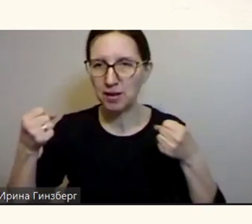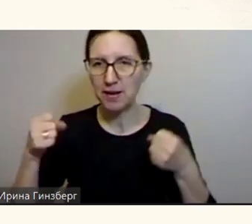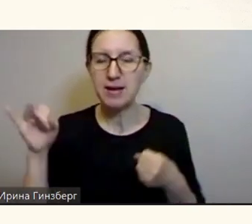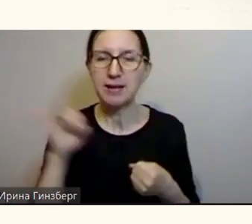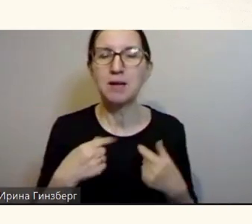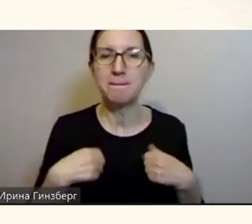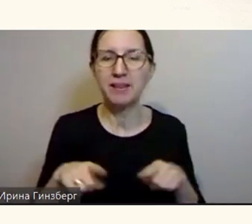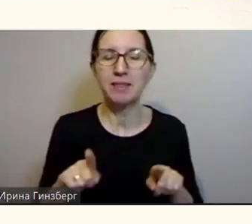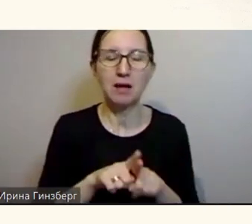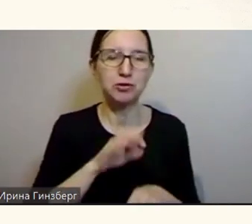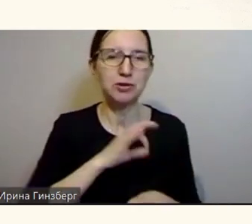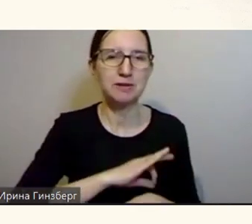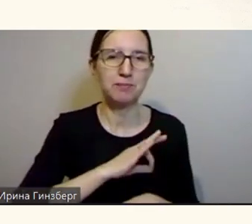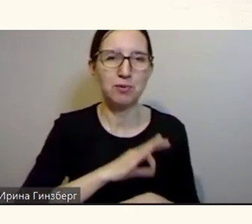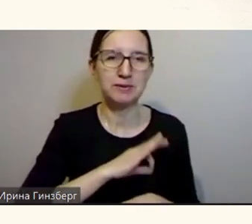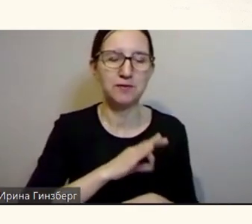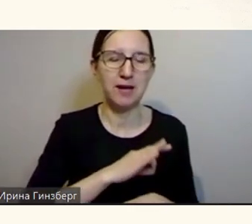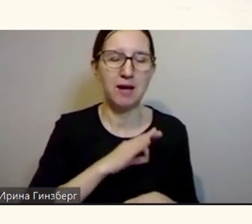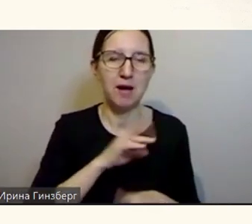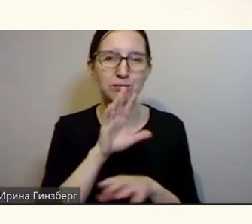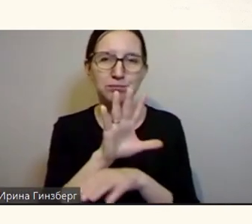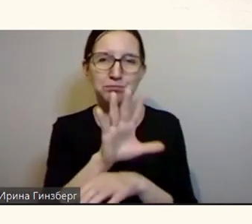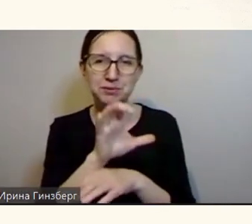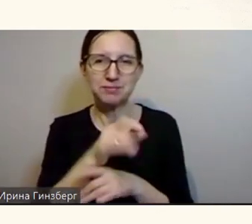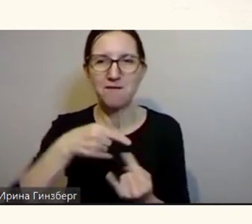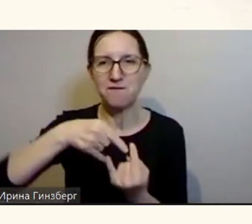was brilliant.